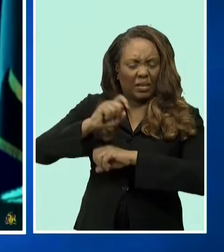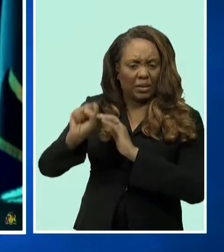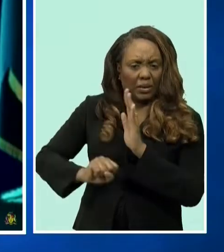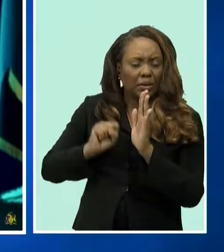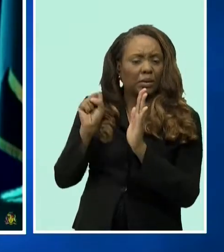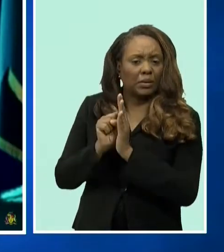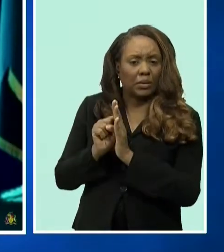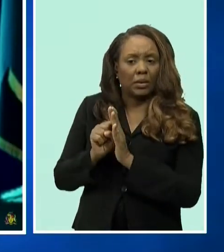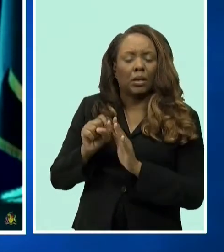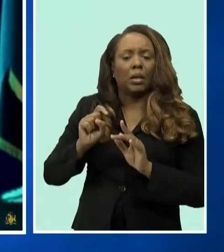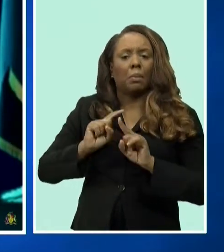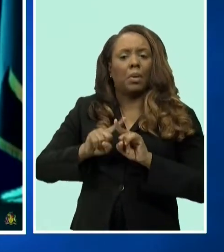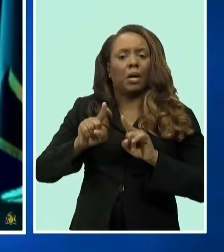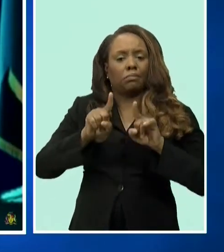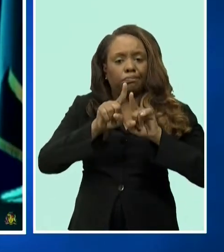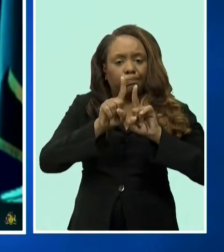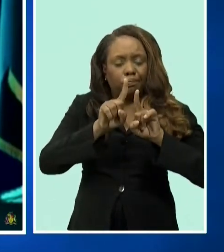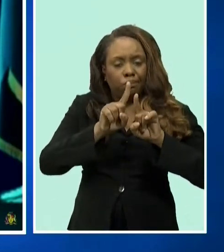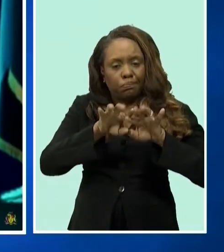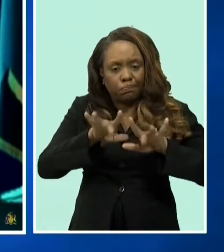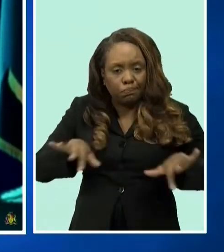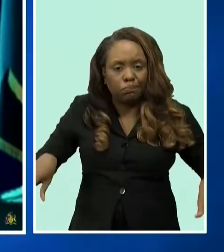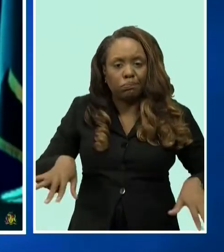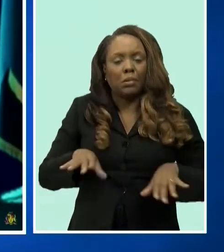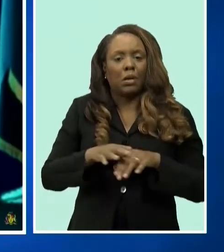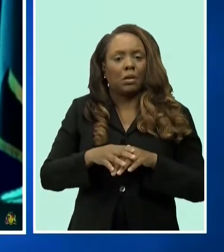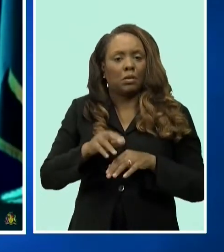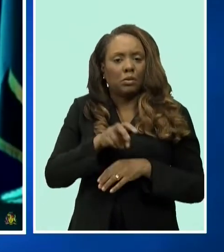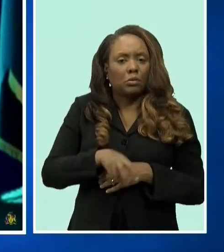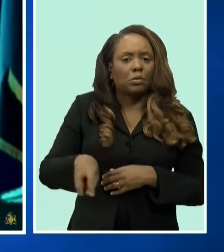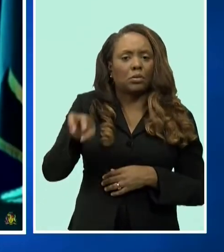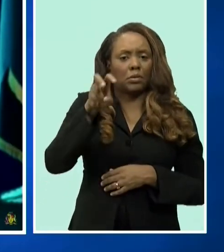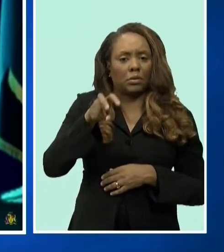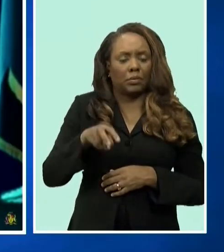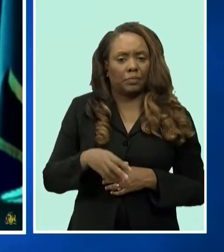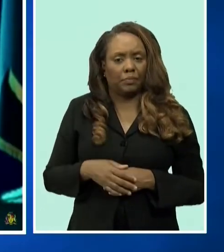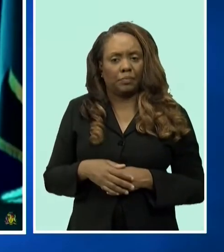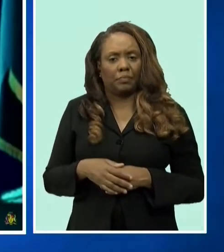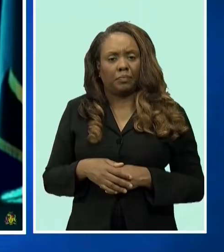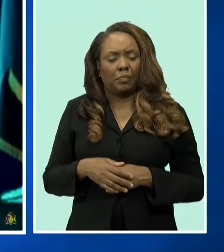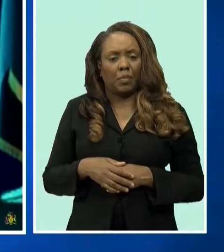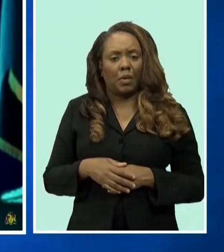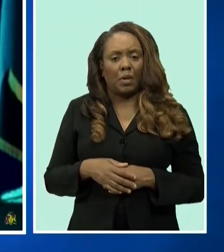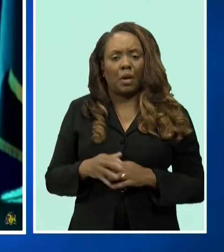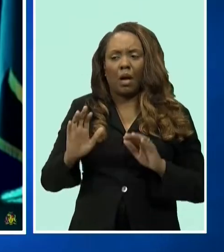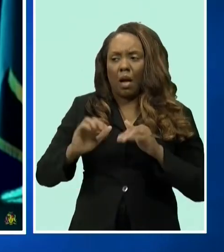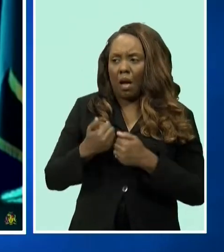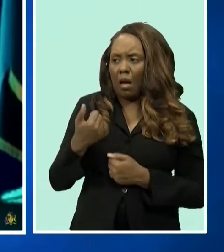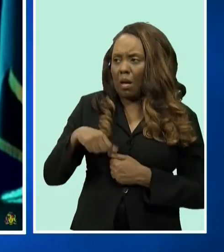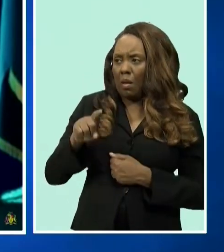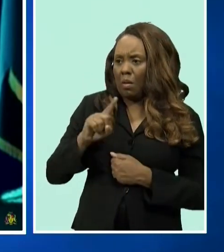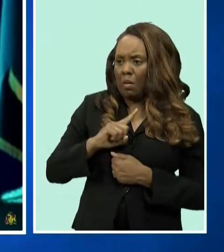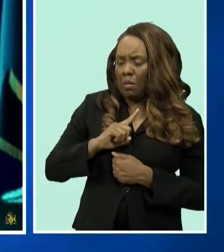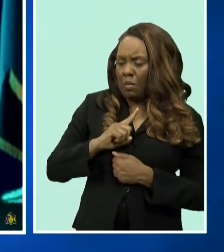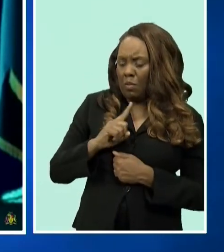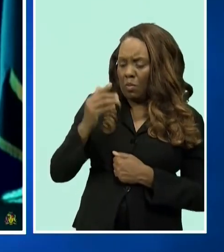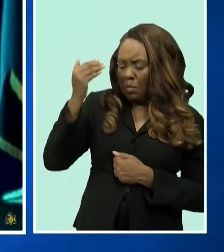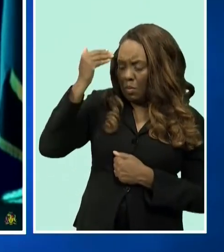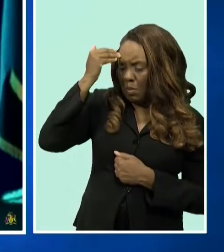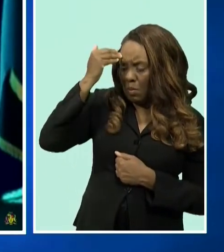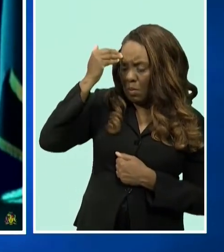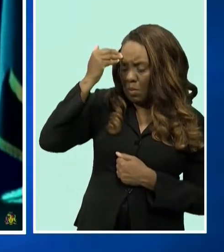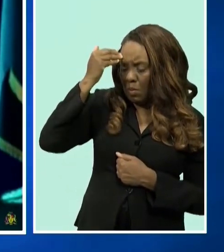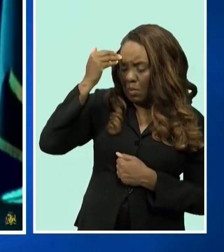of diversifying individual tourism sectors. The idea of linking the links